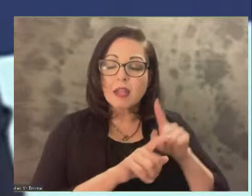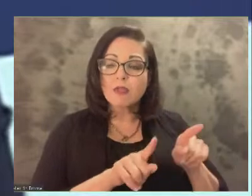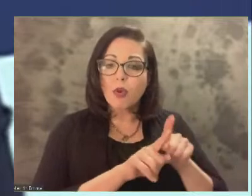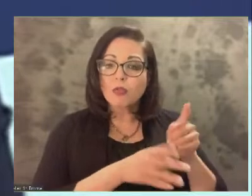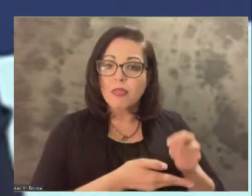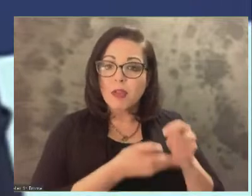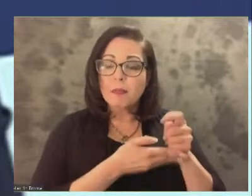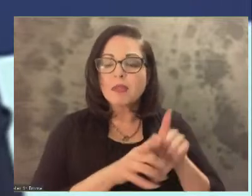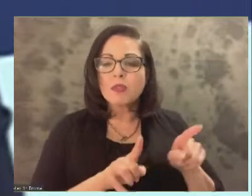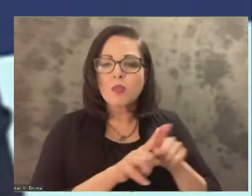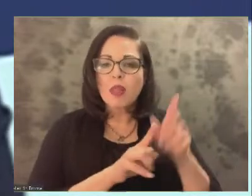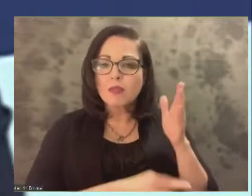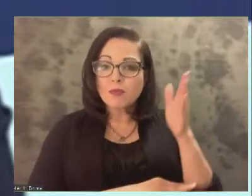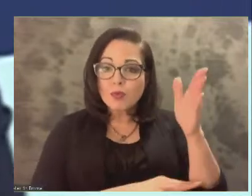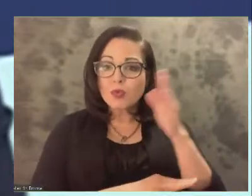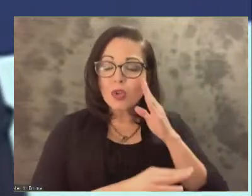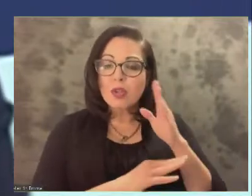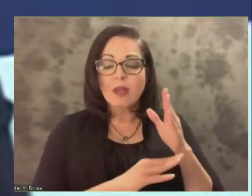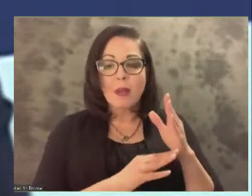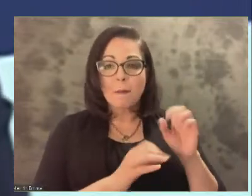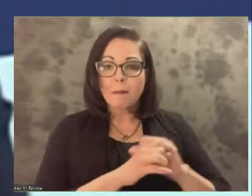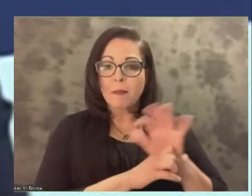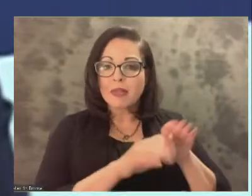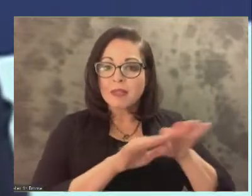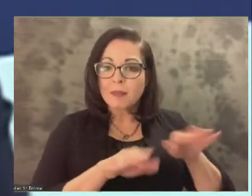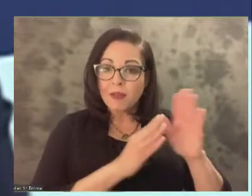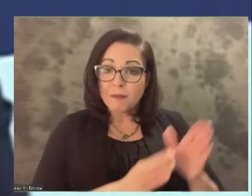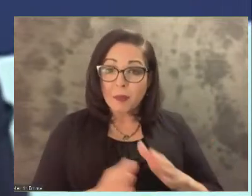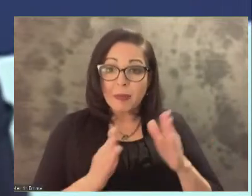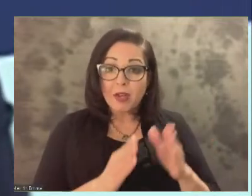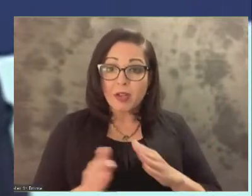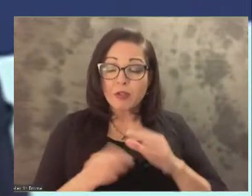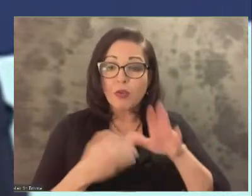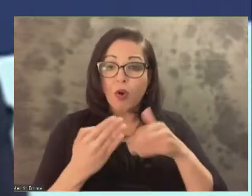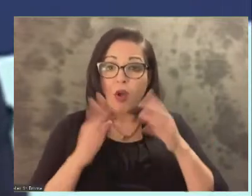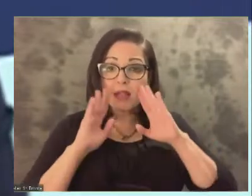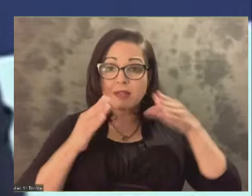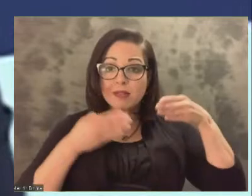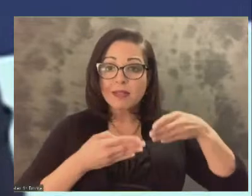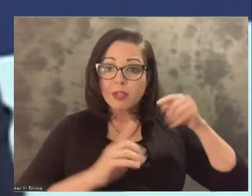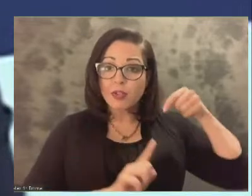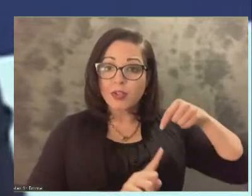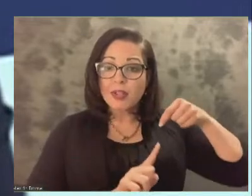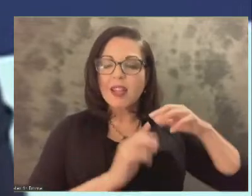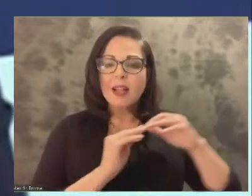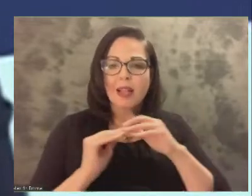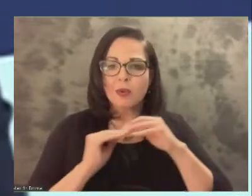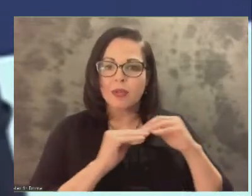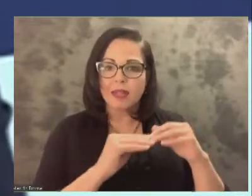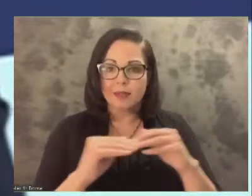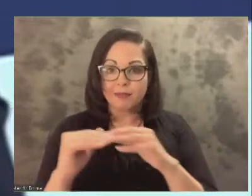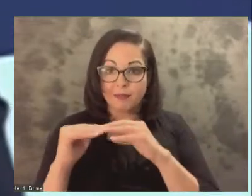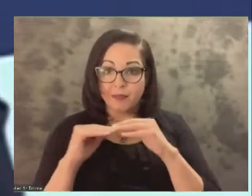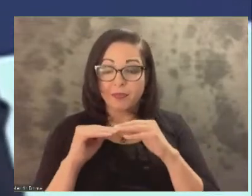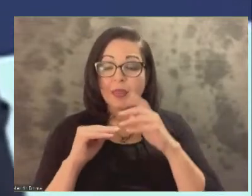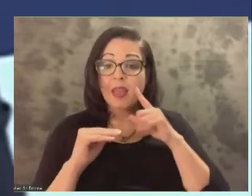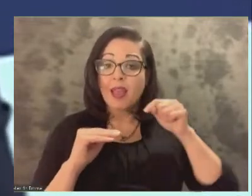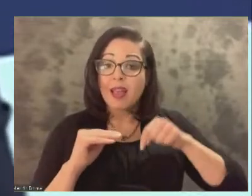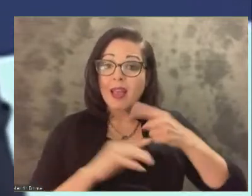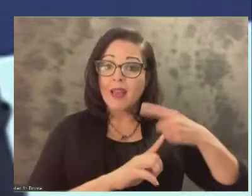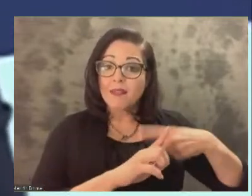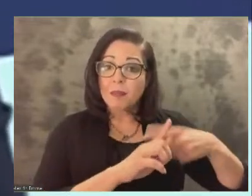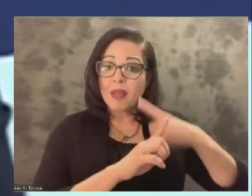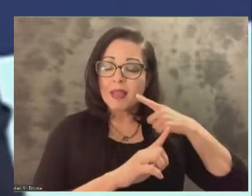as future pandemic preparedness, all centered in equity. Each month, the task force